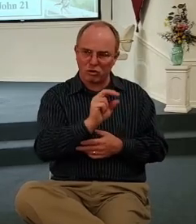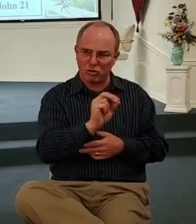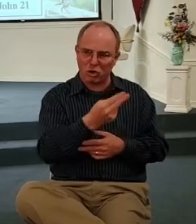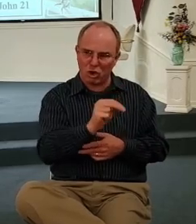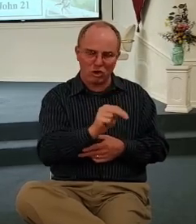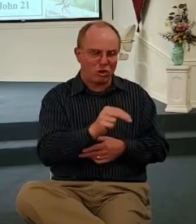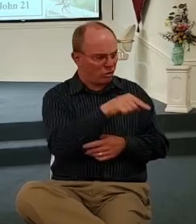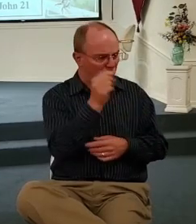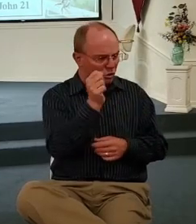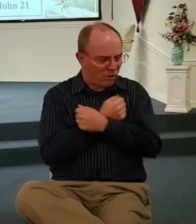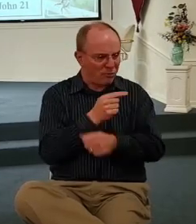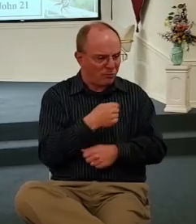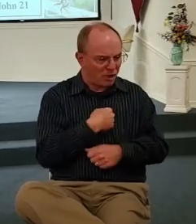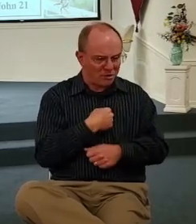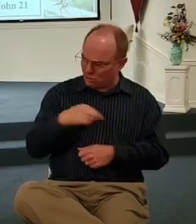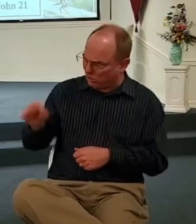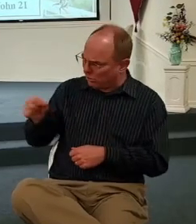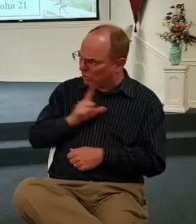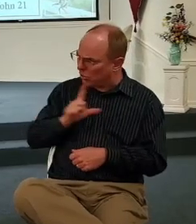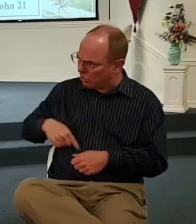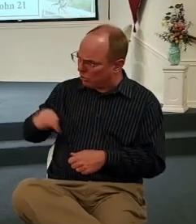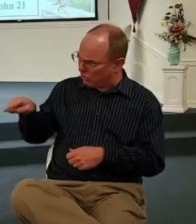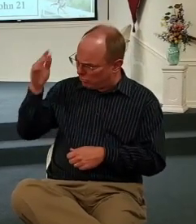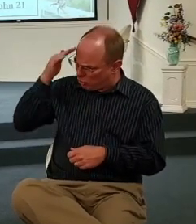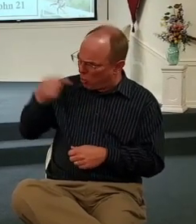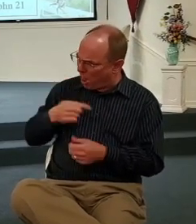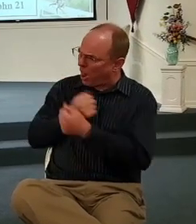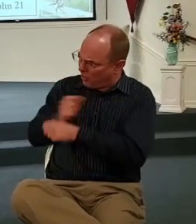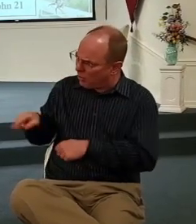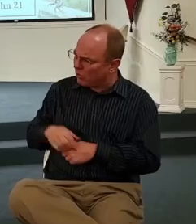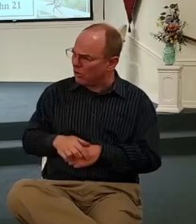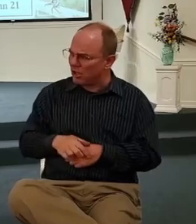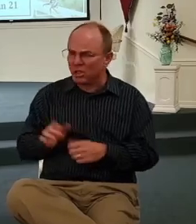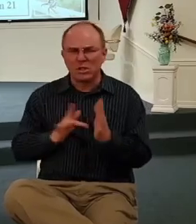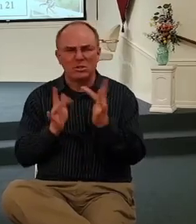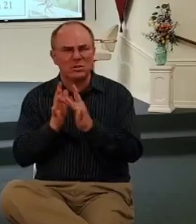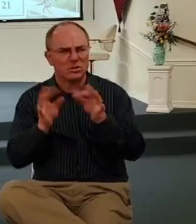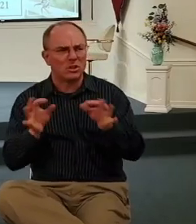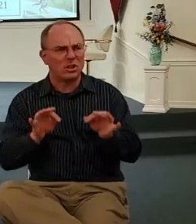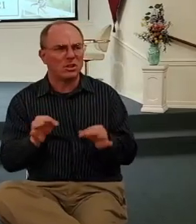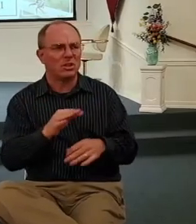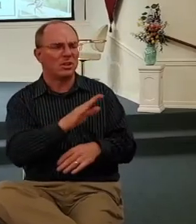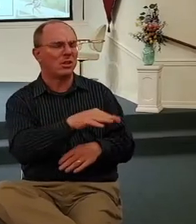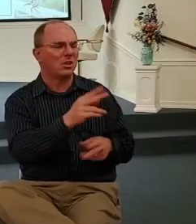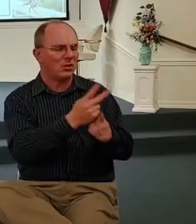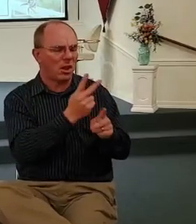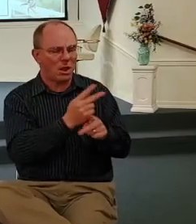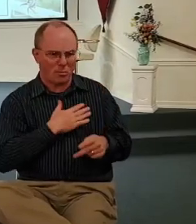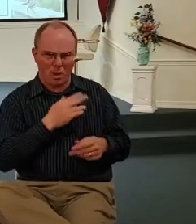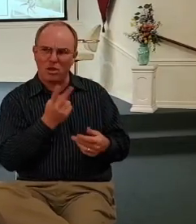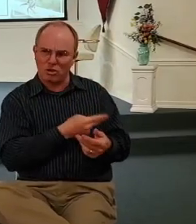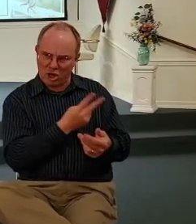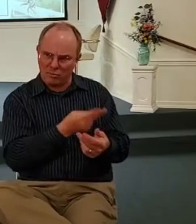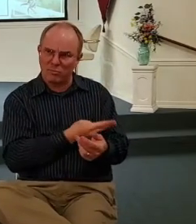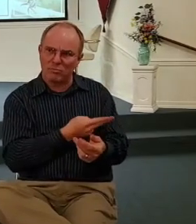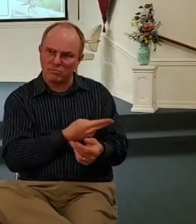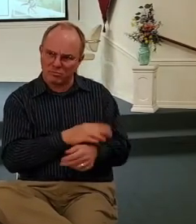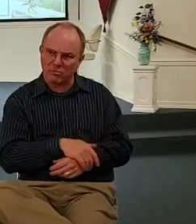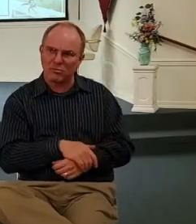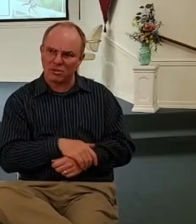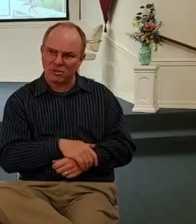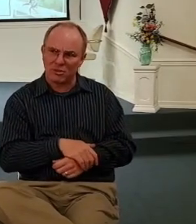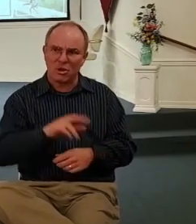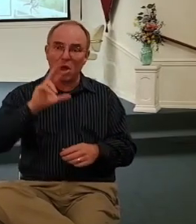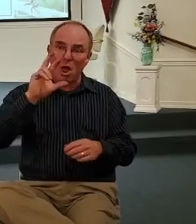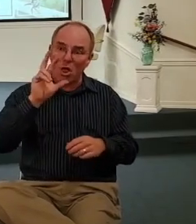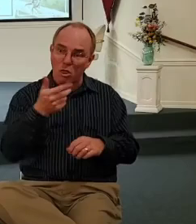you know that I love you." Jesus said, "Take care of my sheep." The third